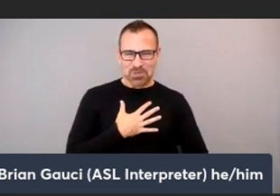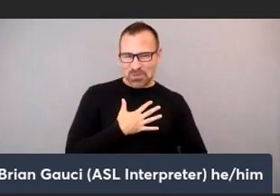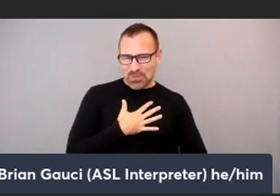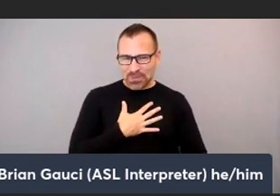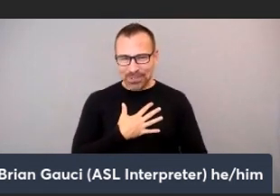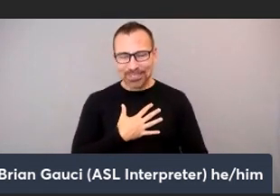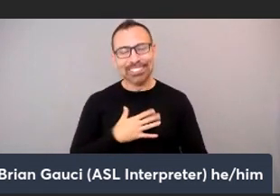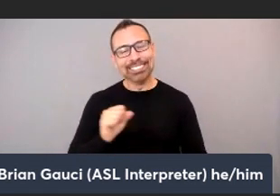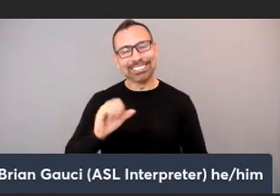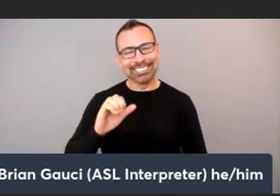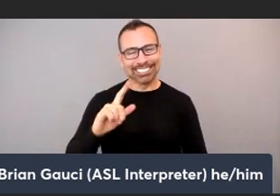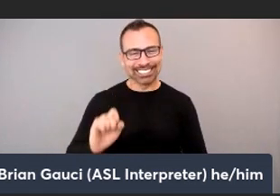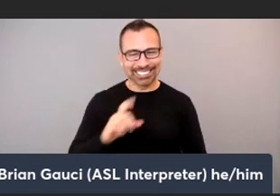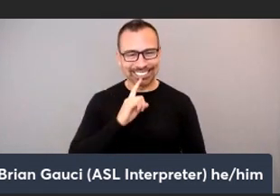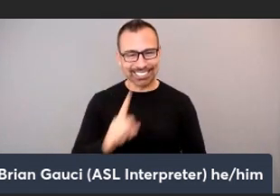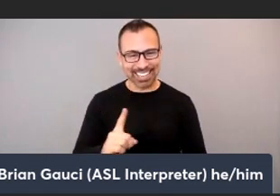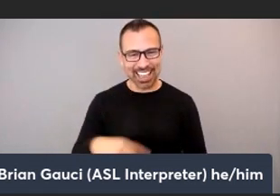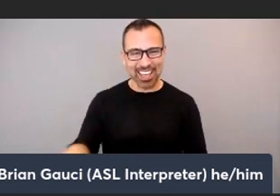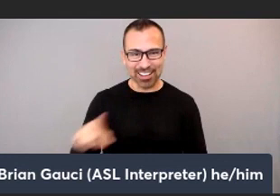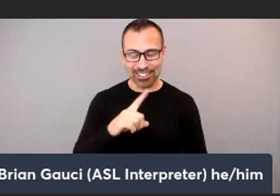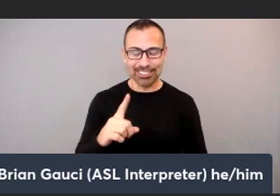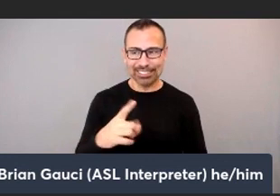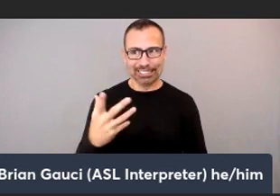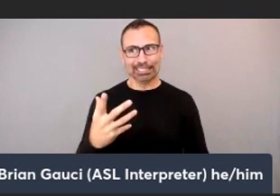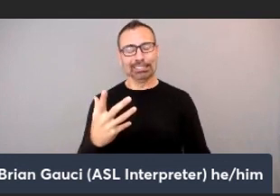I think we need a new word for email marketers.